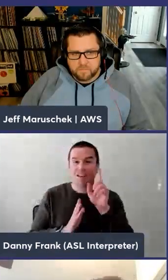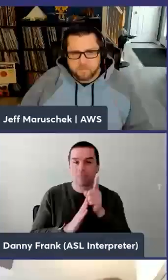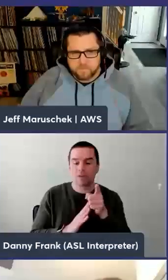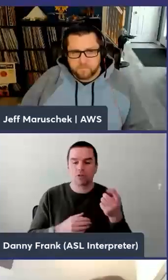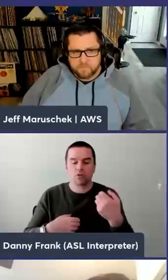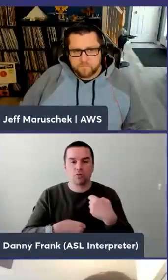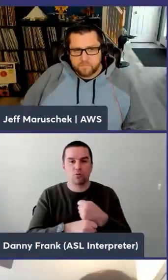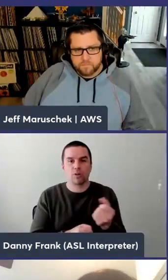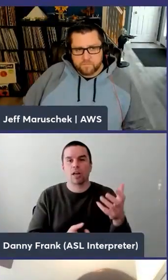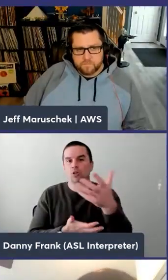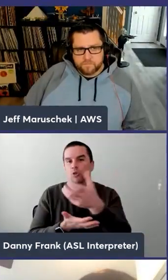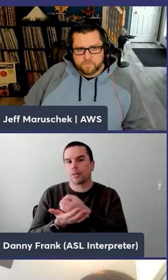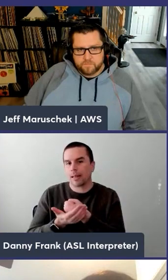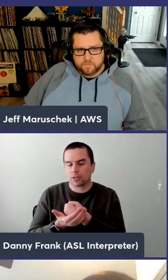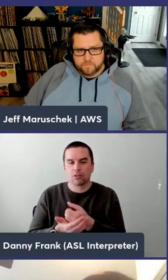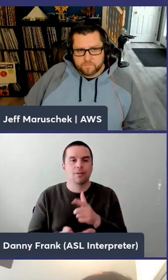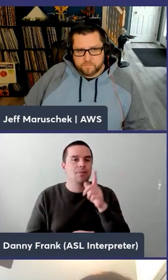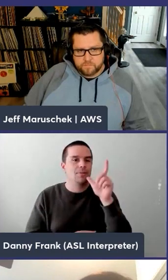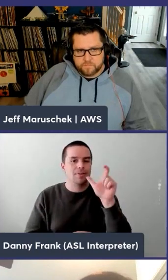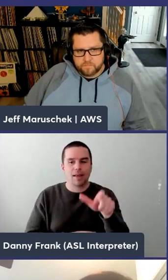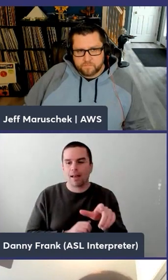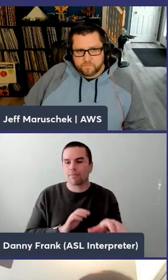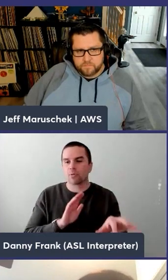collection. You really didn't have to pick any of your,